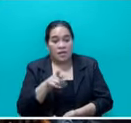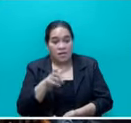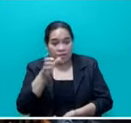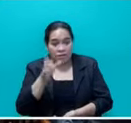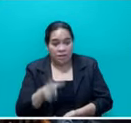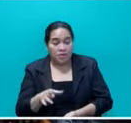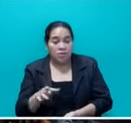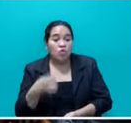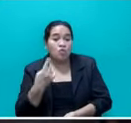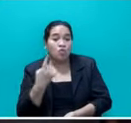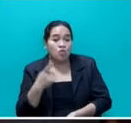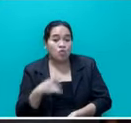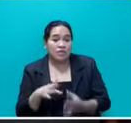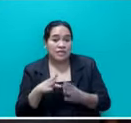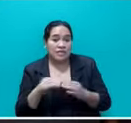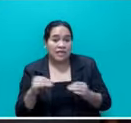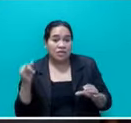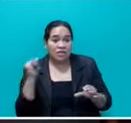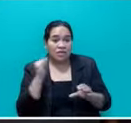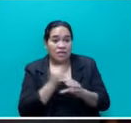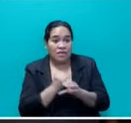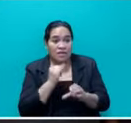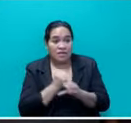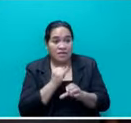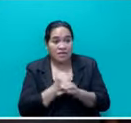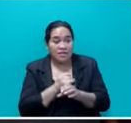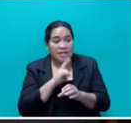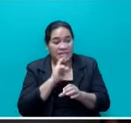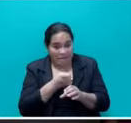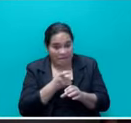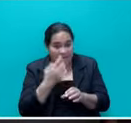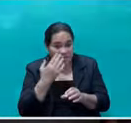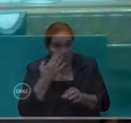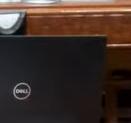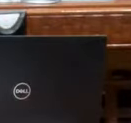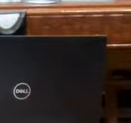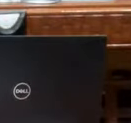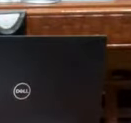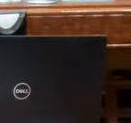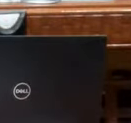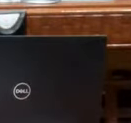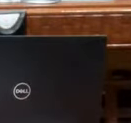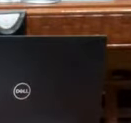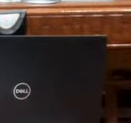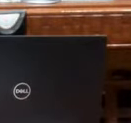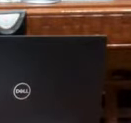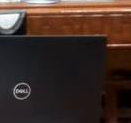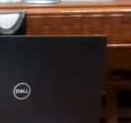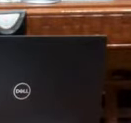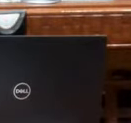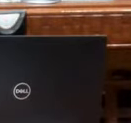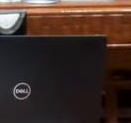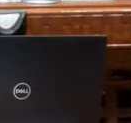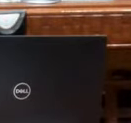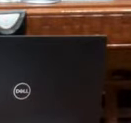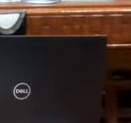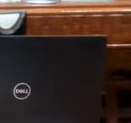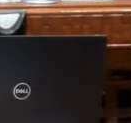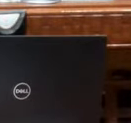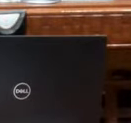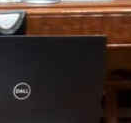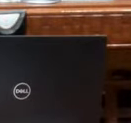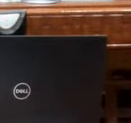sex offender if the conviction is in respect of a sexual offense or corresponding offenses that qualifies